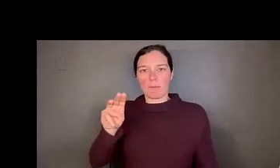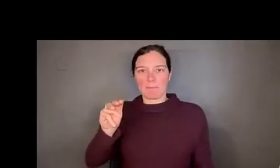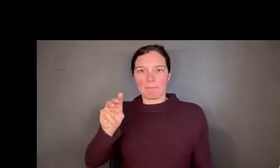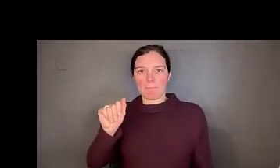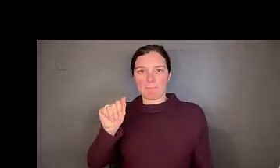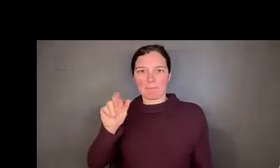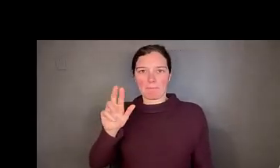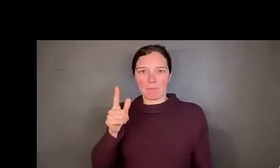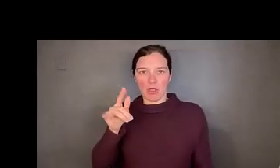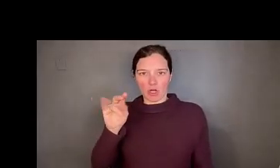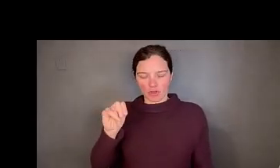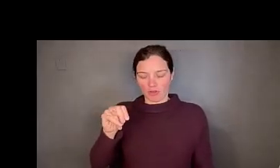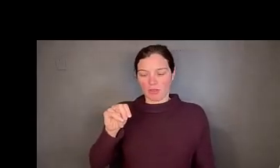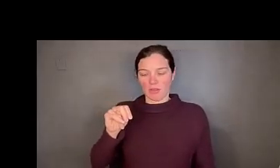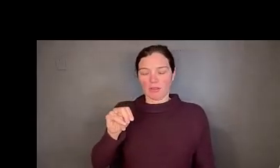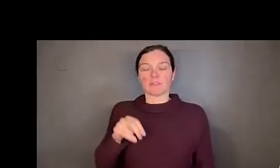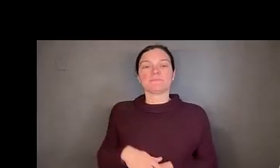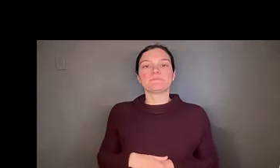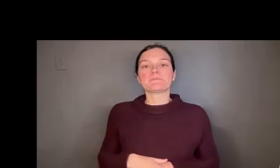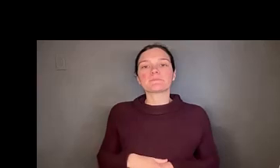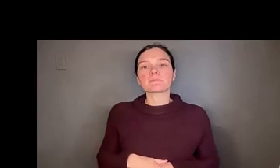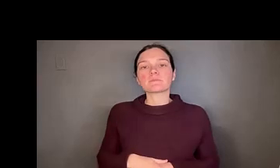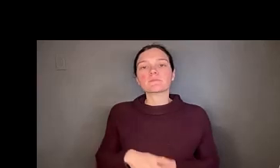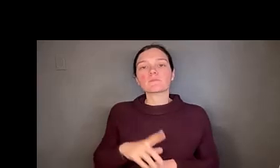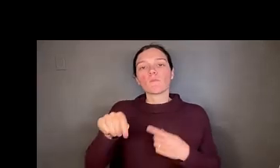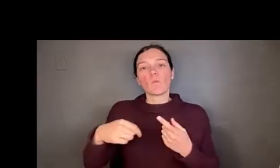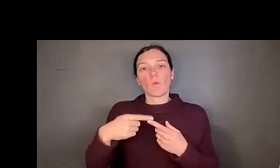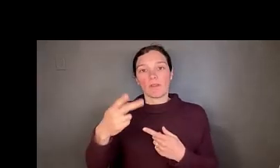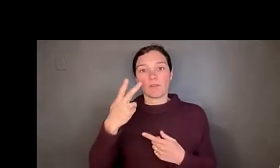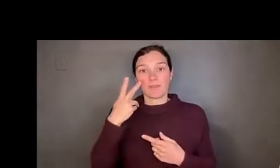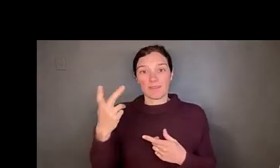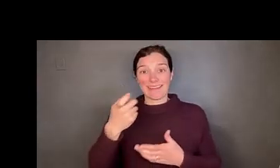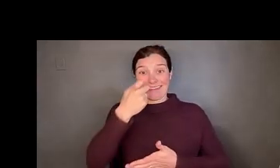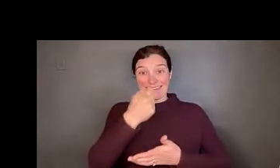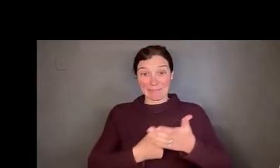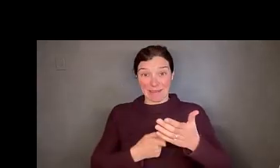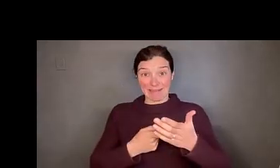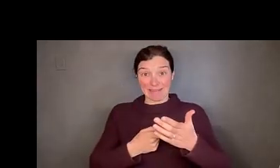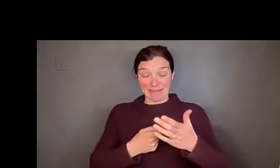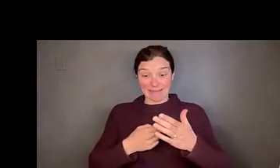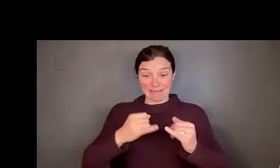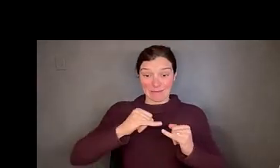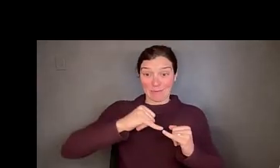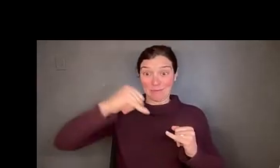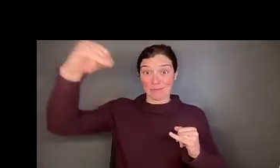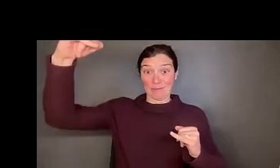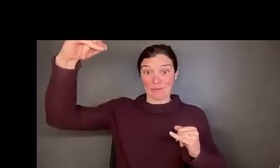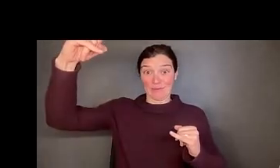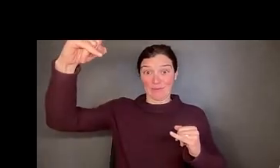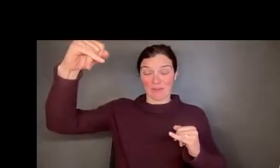community. When you start seeing the expenses and that line go above